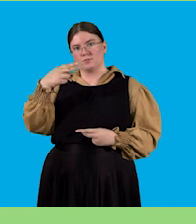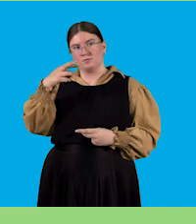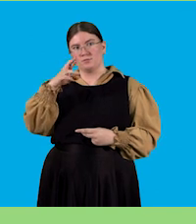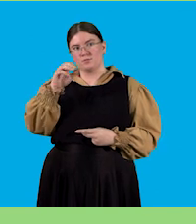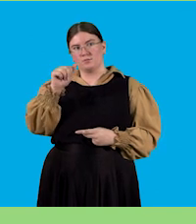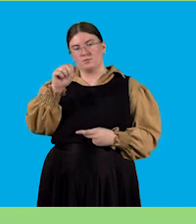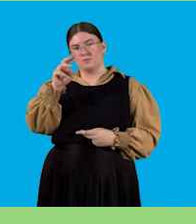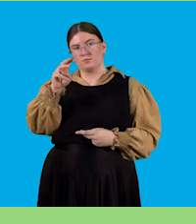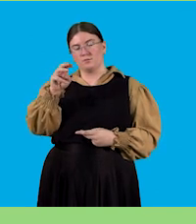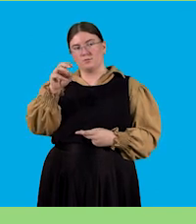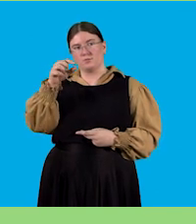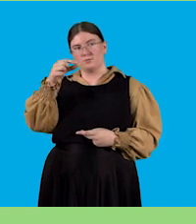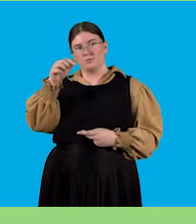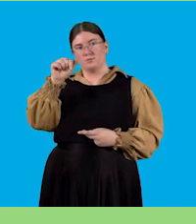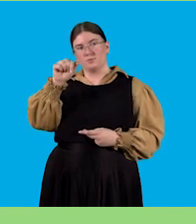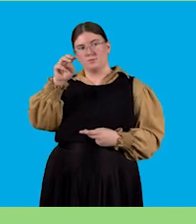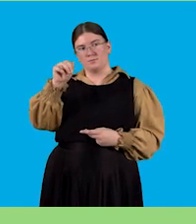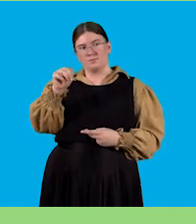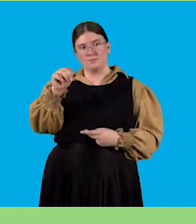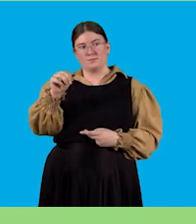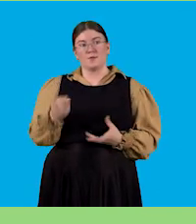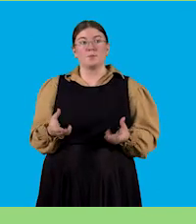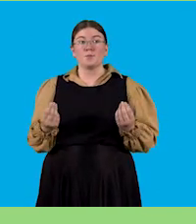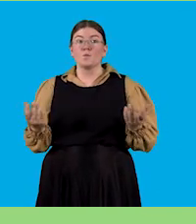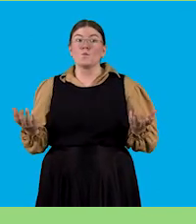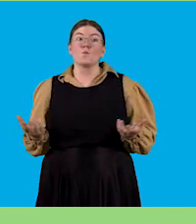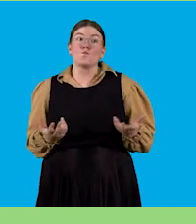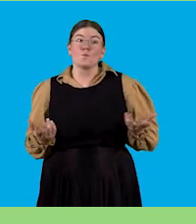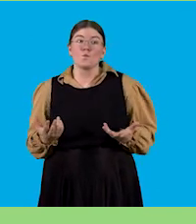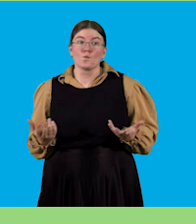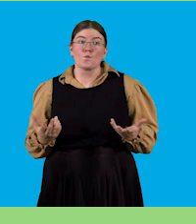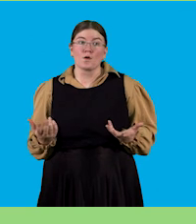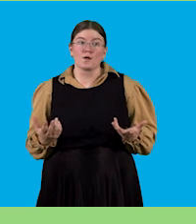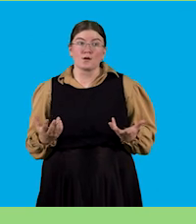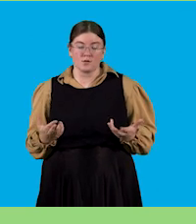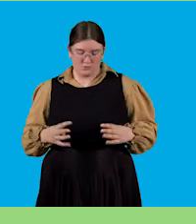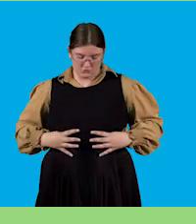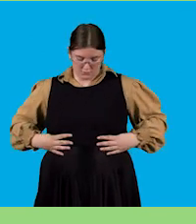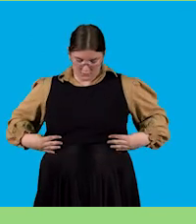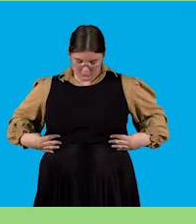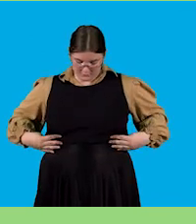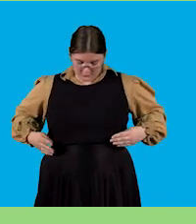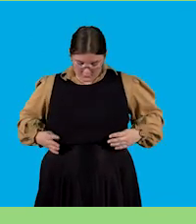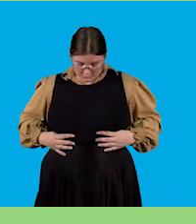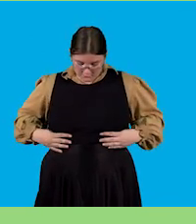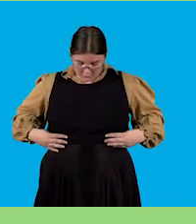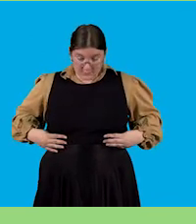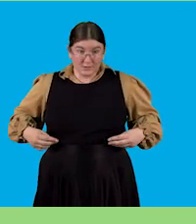found at the base of the ribs, and this is a dome-shaped muscle.